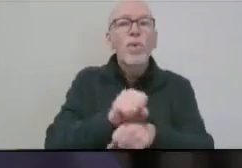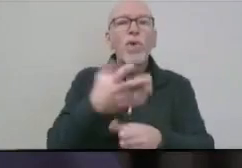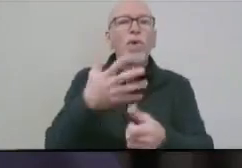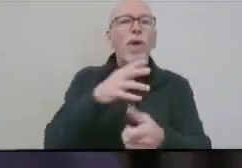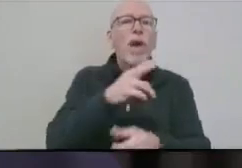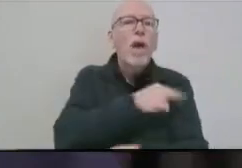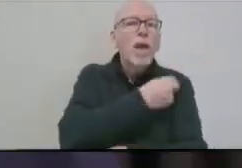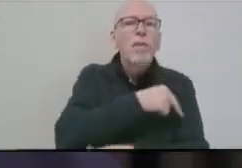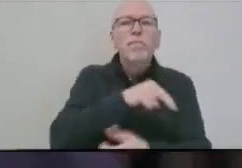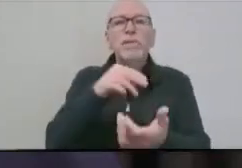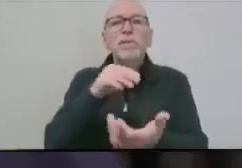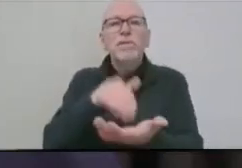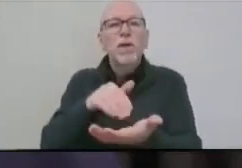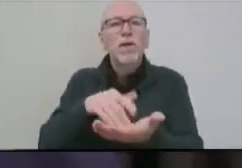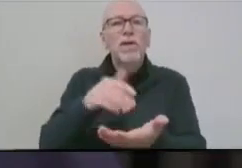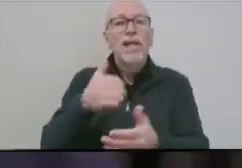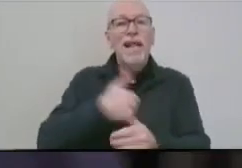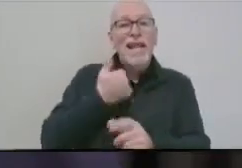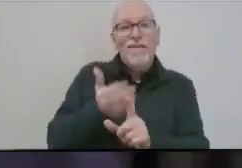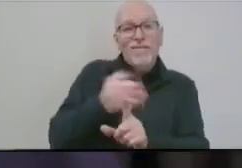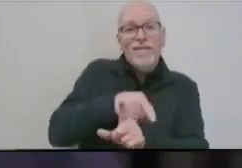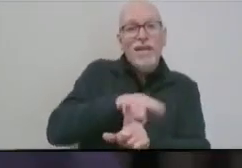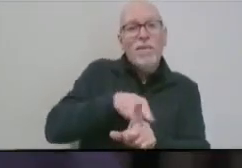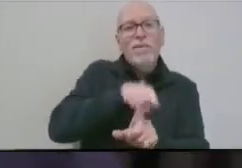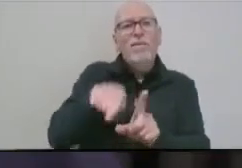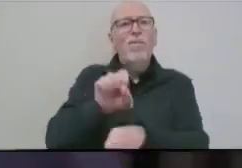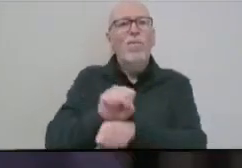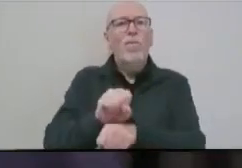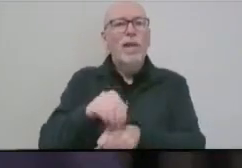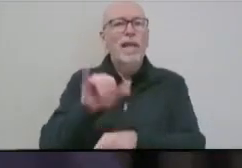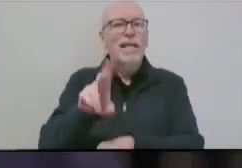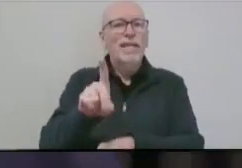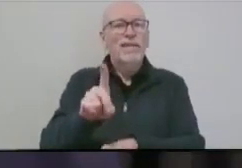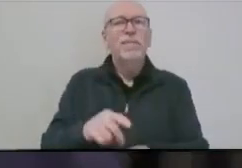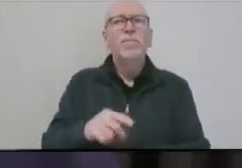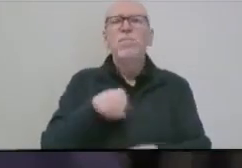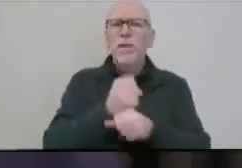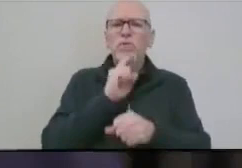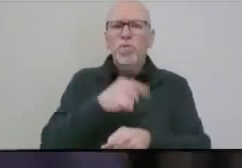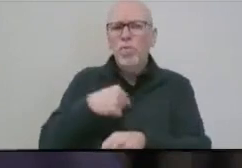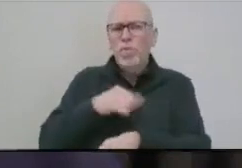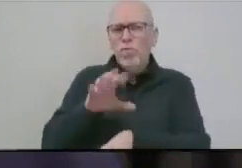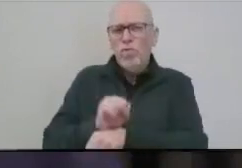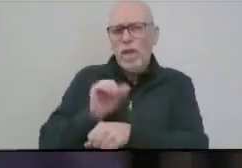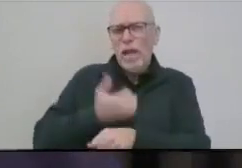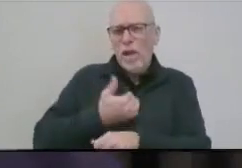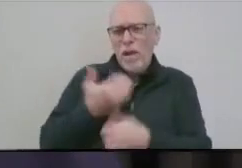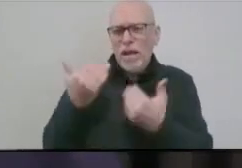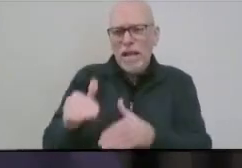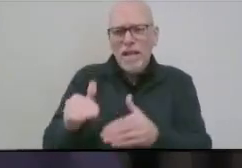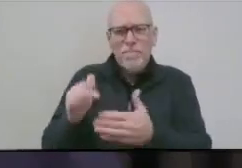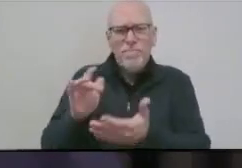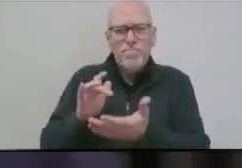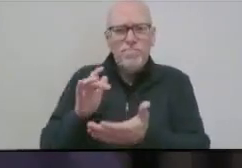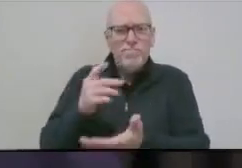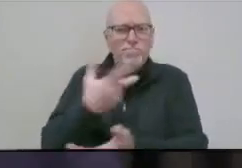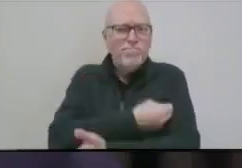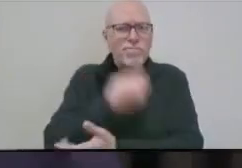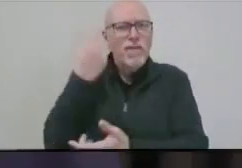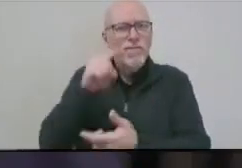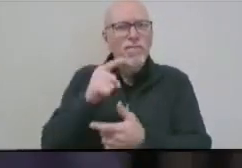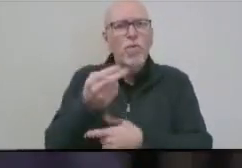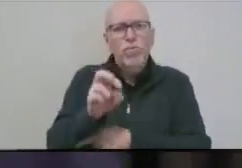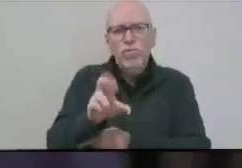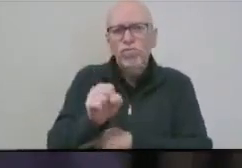in a neighboring state but work here in Indiana. We want to ensure that we are reserving our limited doses for the Hoosiers who need it the most. So